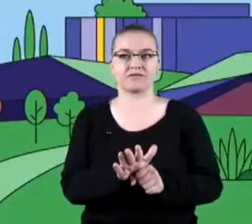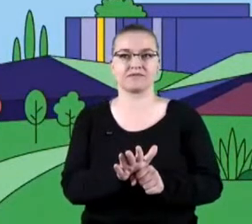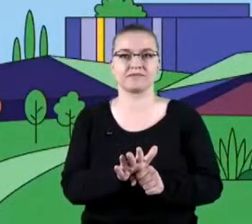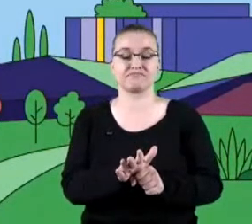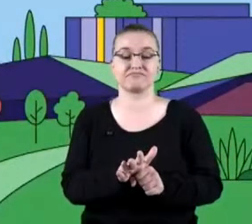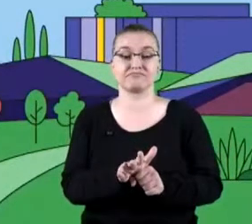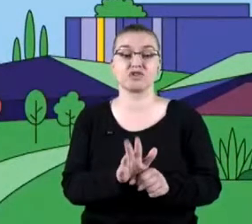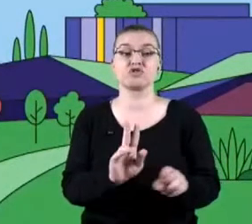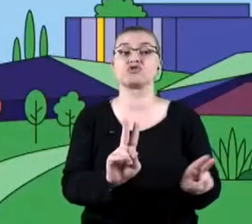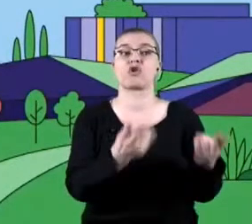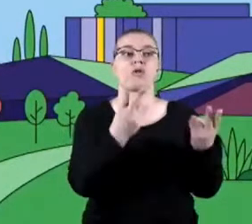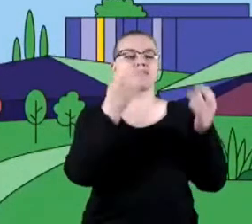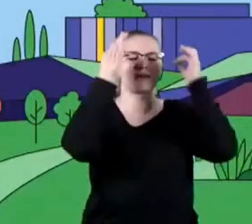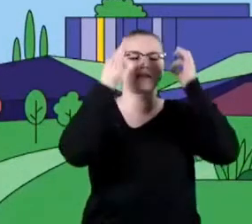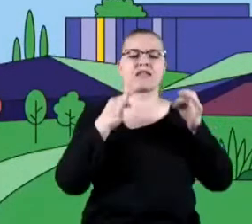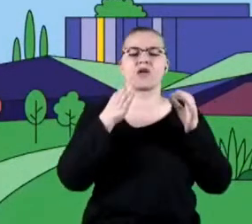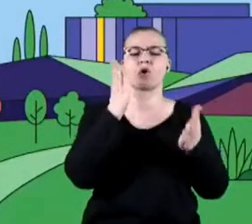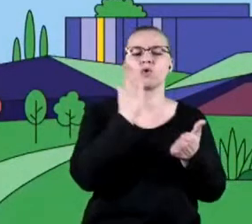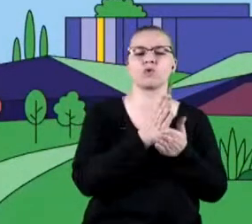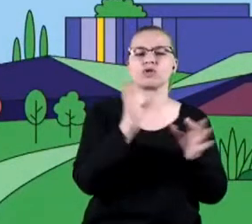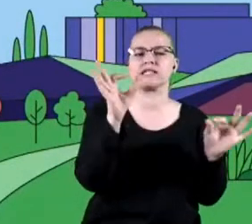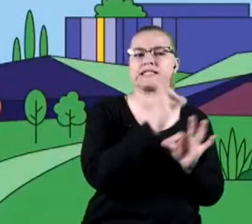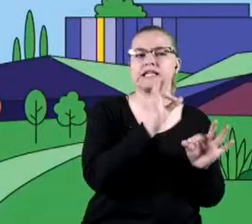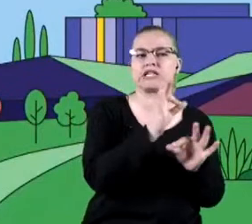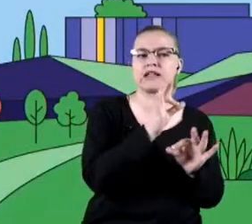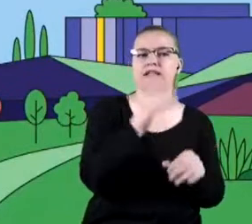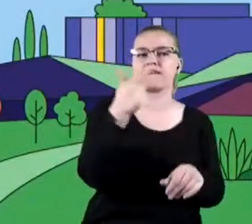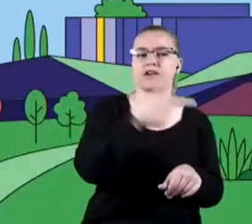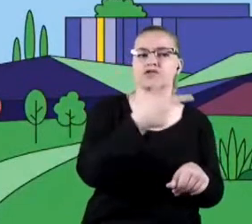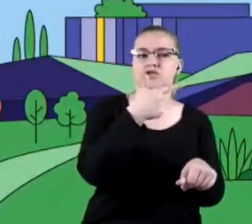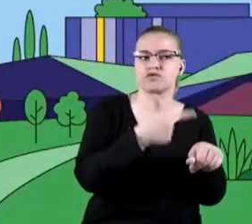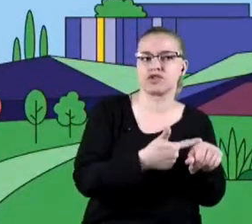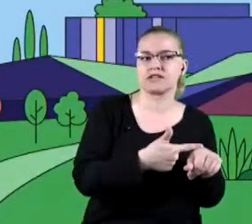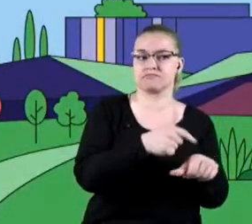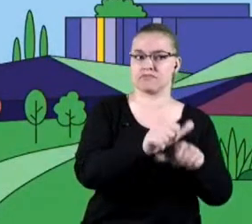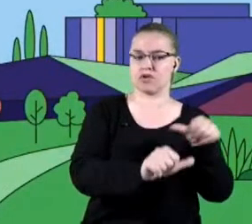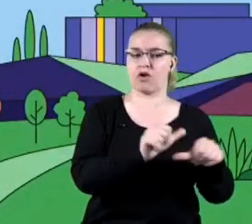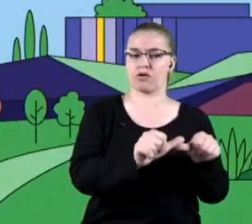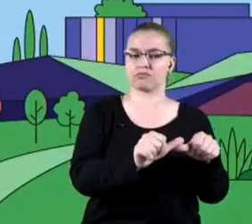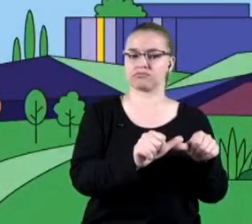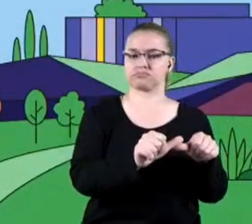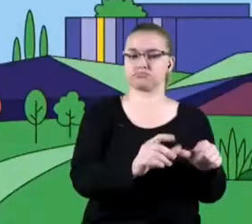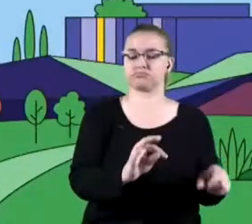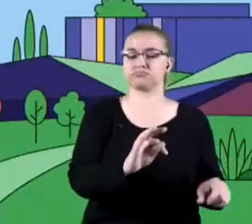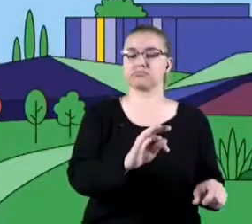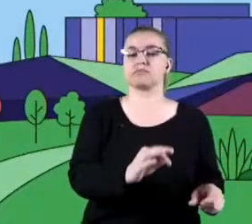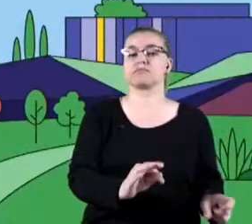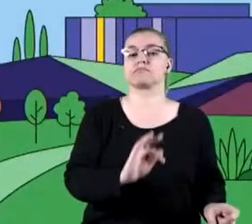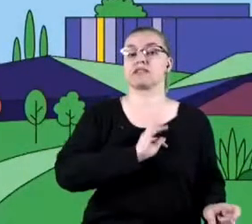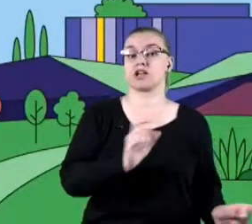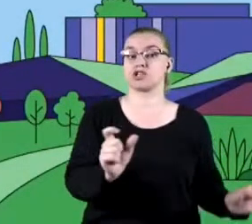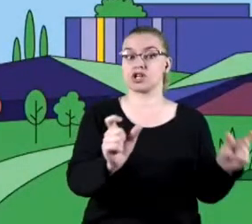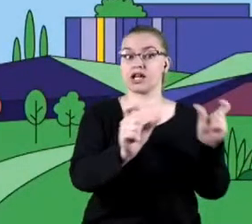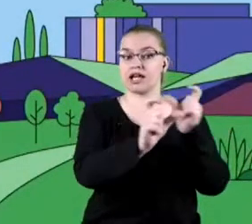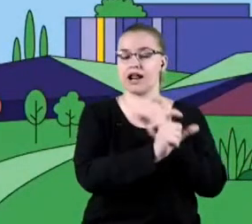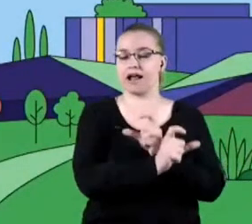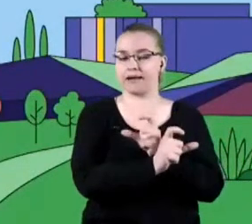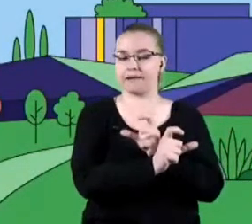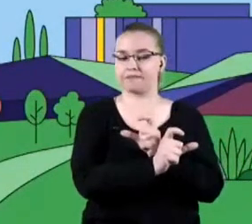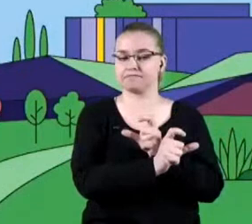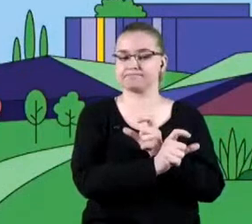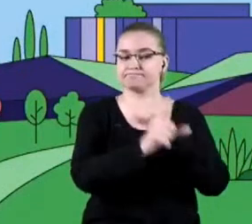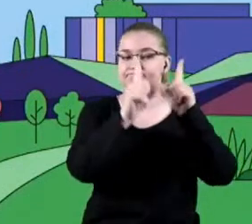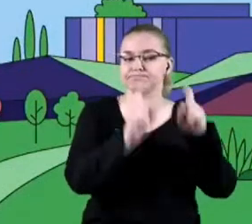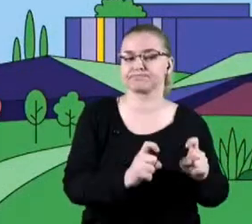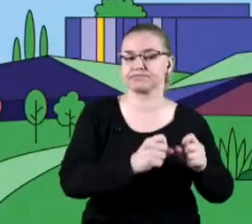as early as January 2020, and the country declared a movement control order in March of that year. National